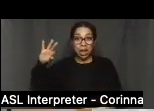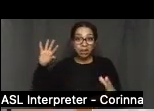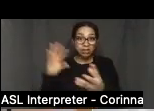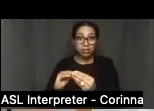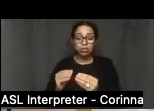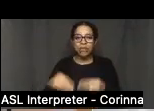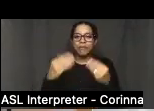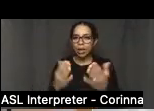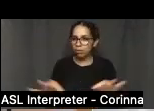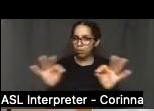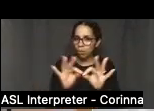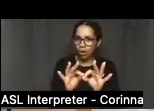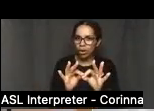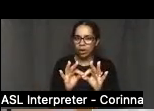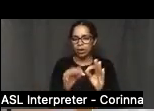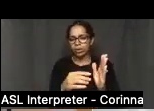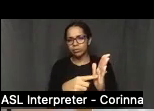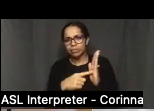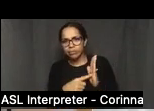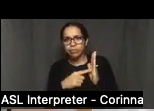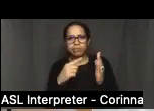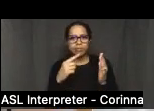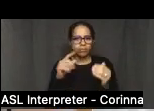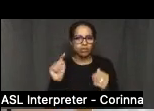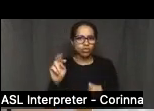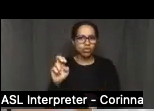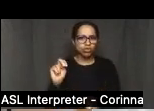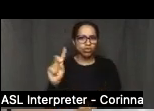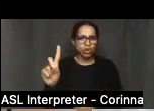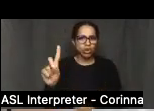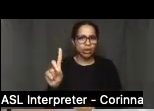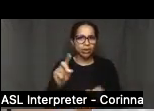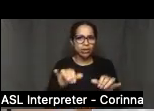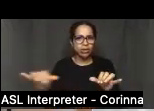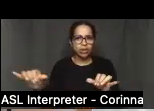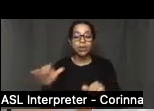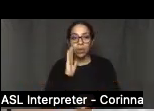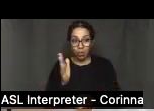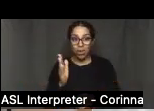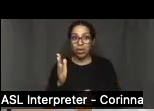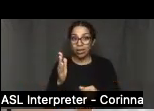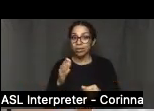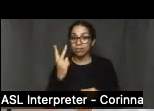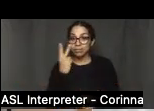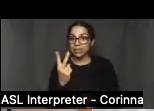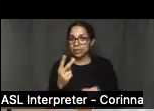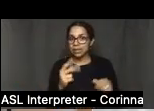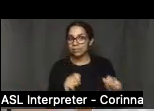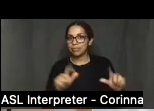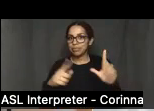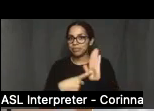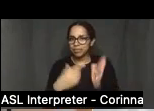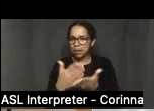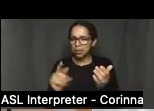meaningful trends. And we're going to look at a couple of those trends on this presentation here today. The other piece of the